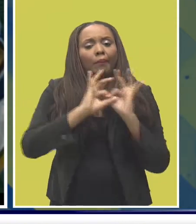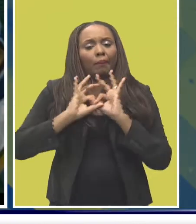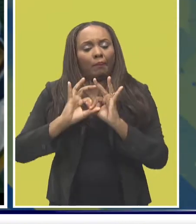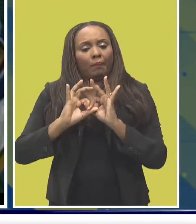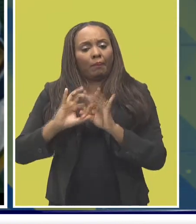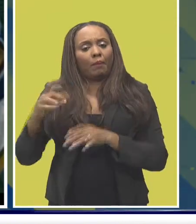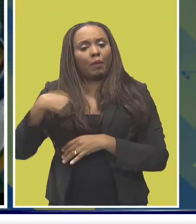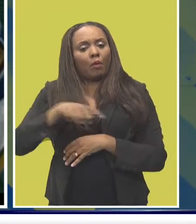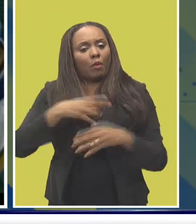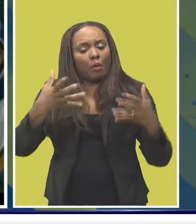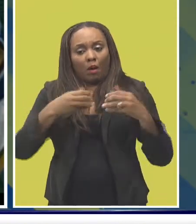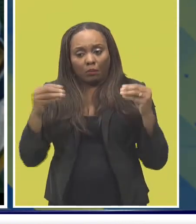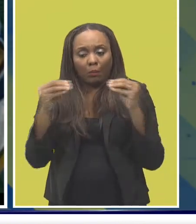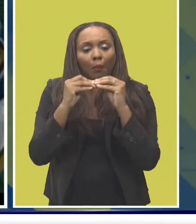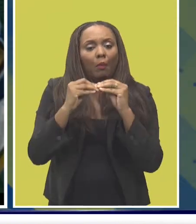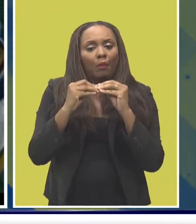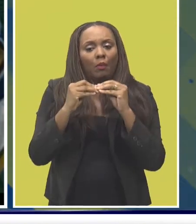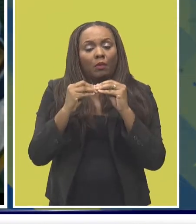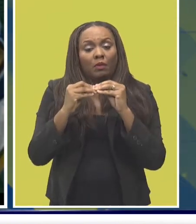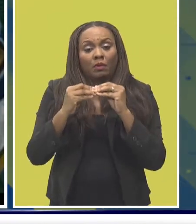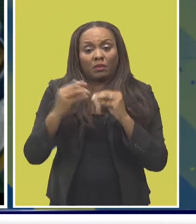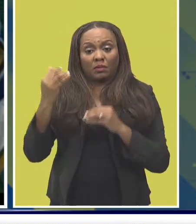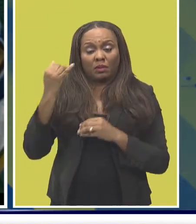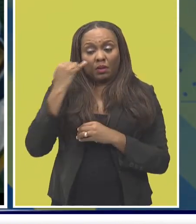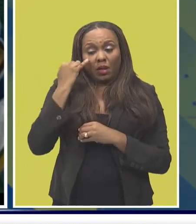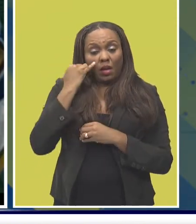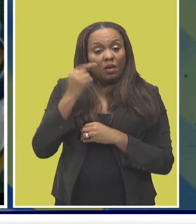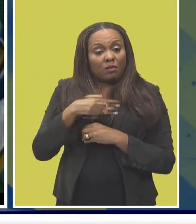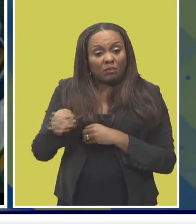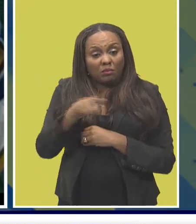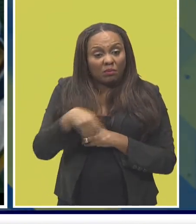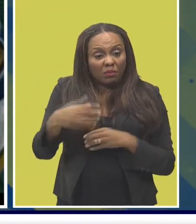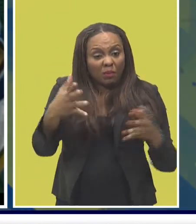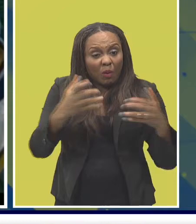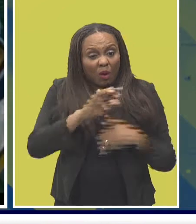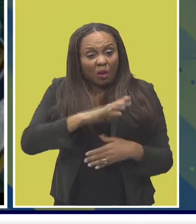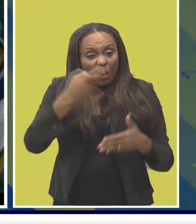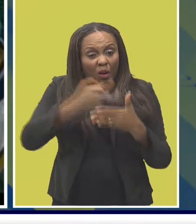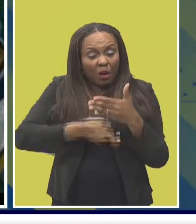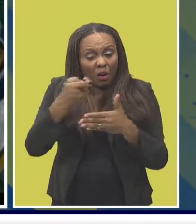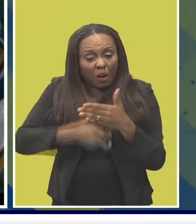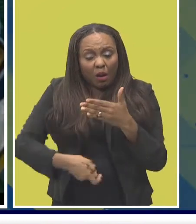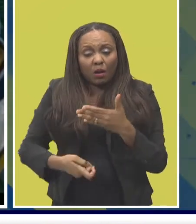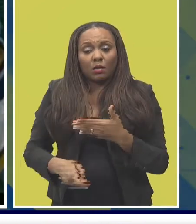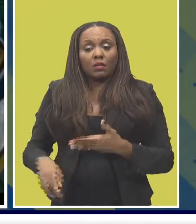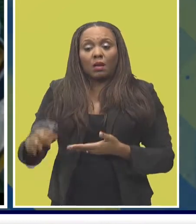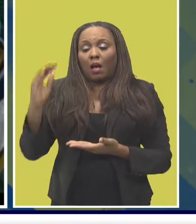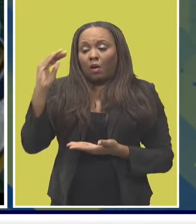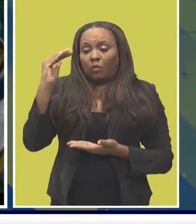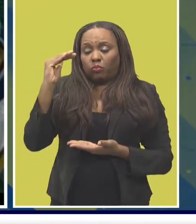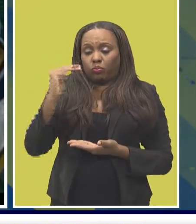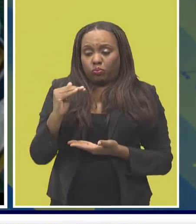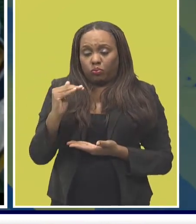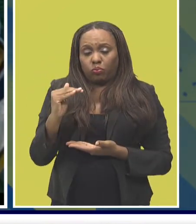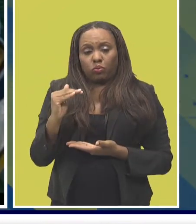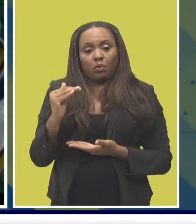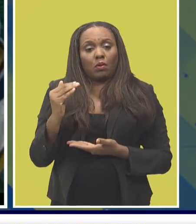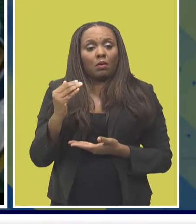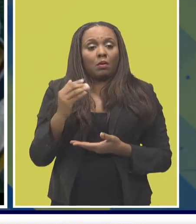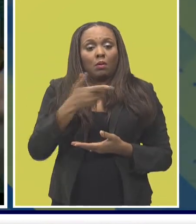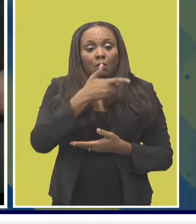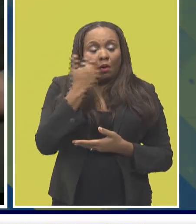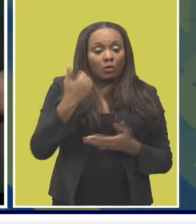market will be critical if you're going to drive down your prices and to be able to enhance your competitiveness to allow for greater